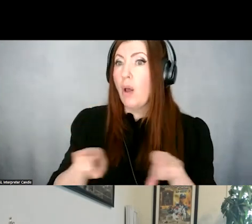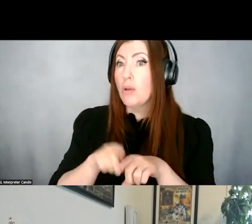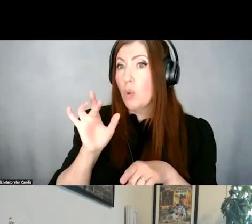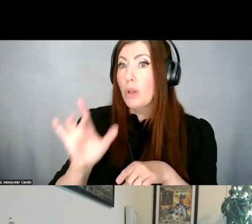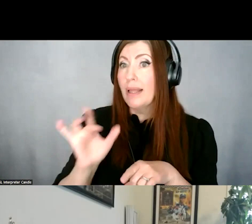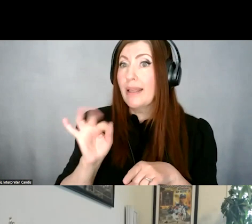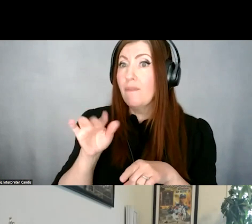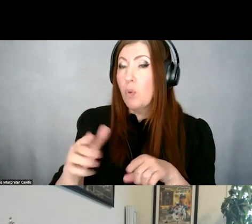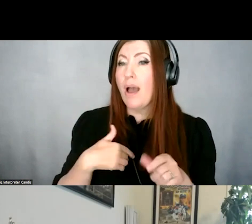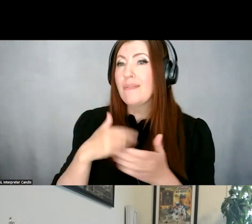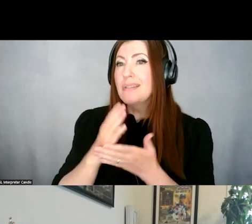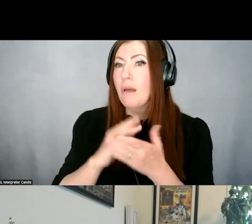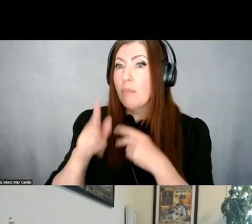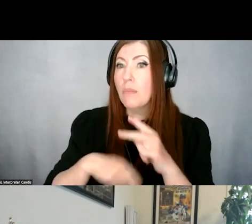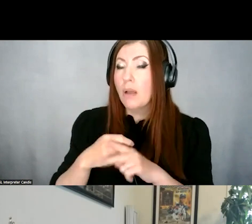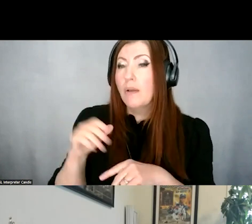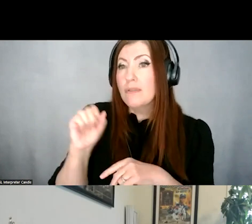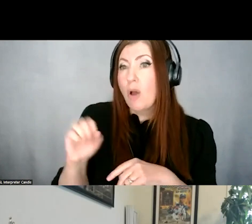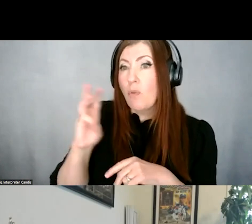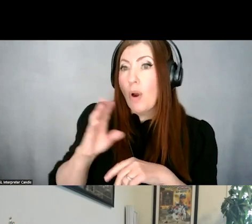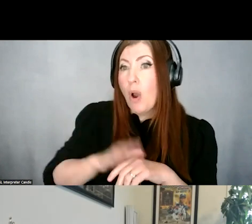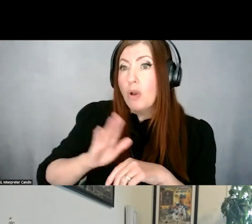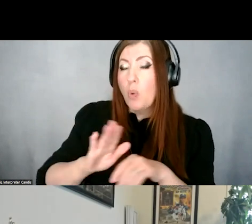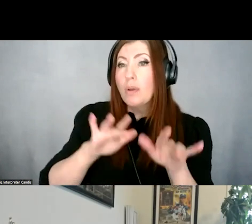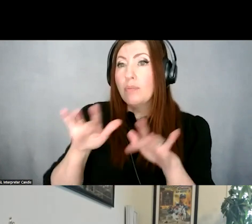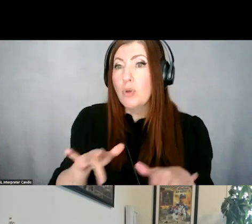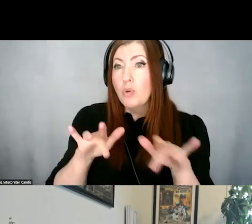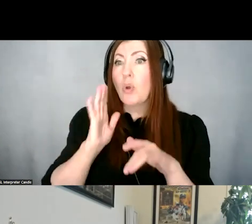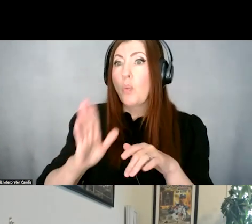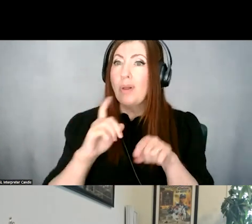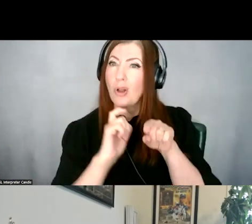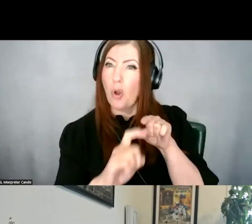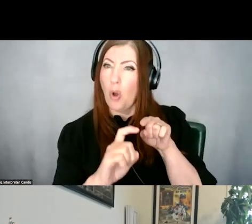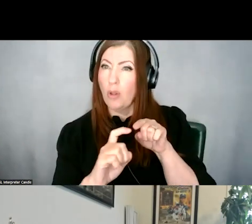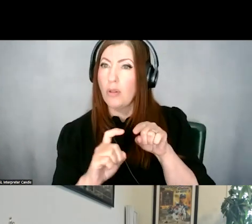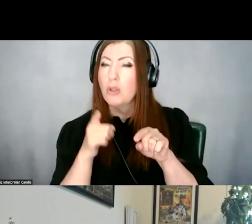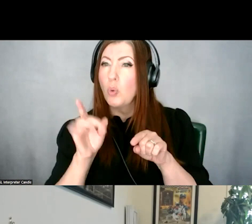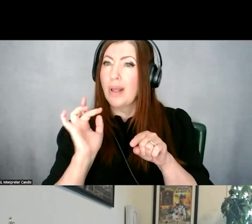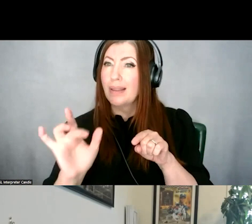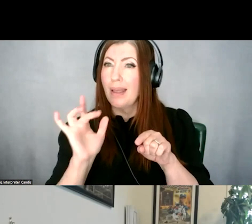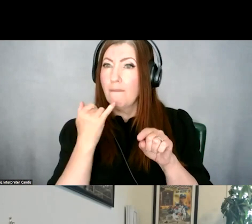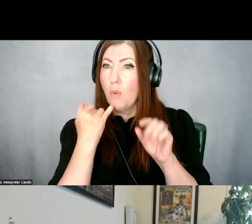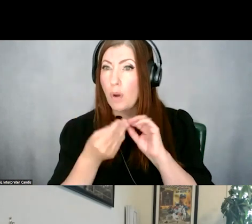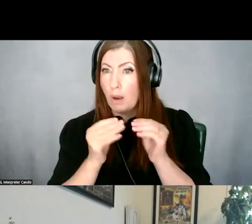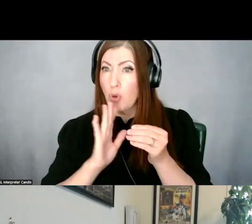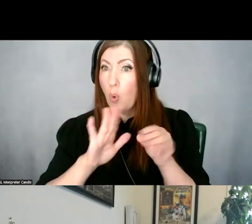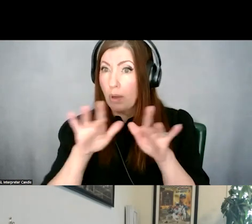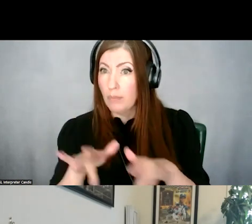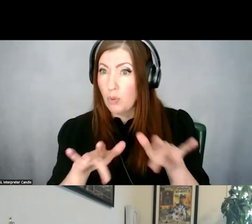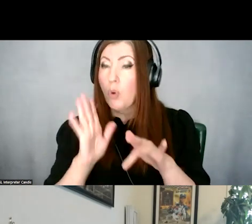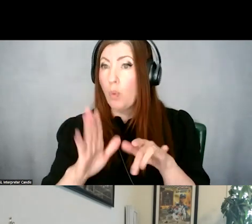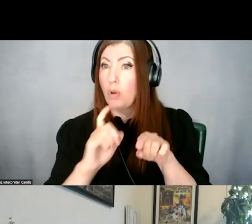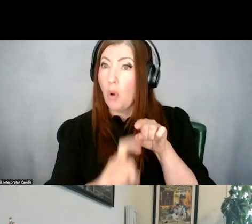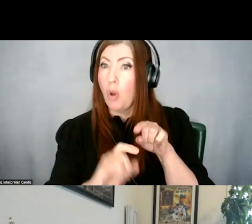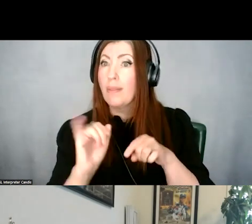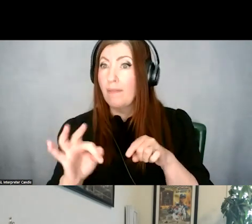have some sort of software on your computer that will call out. You can click on those phone numbers and your computer will call out if you